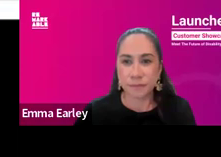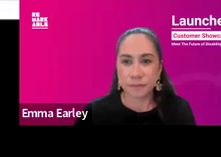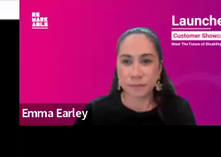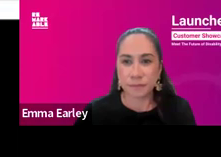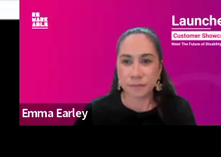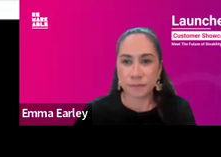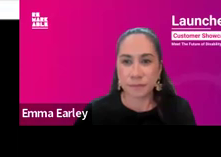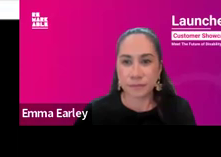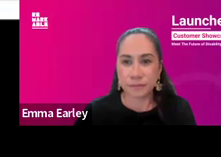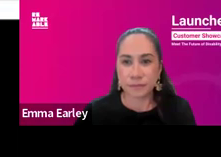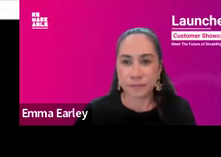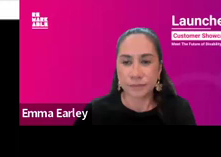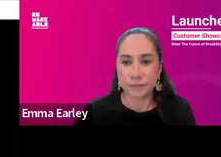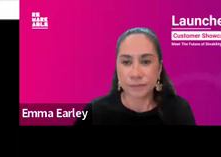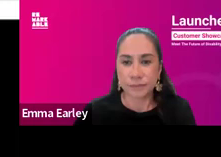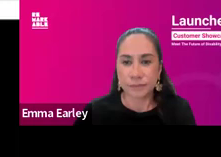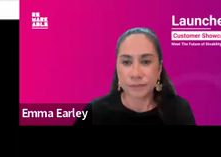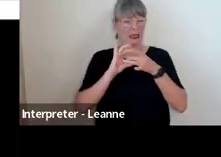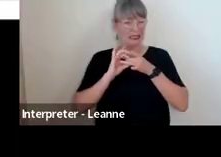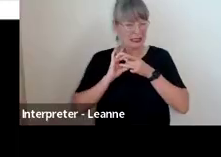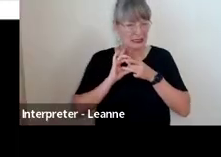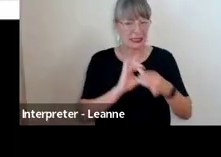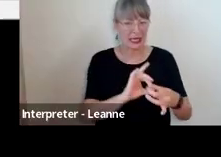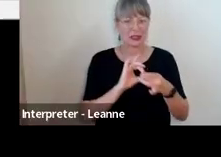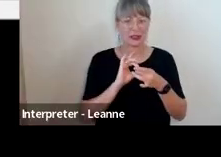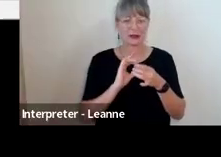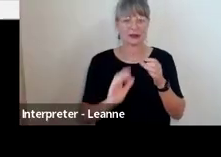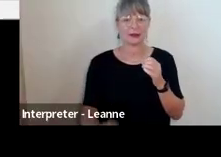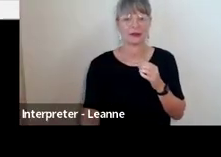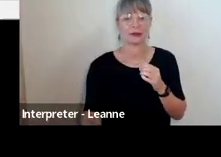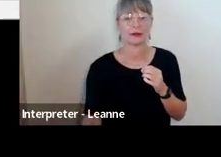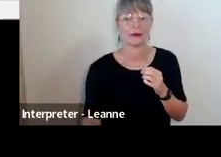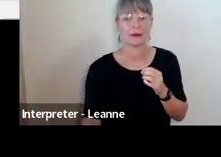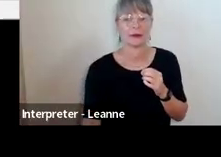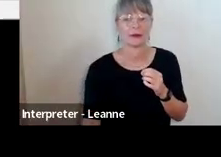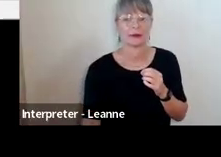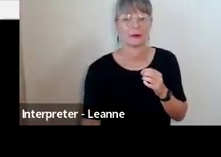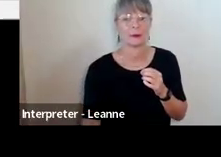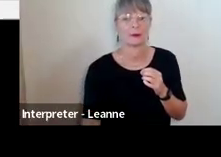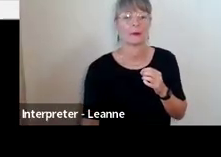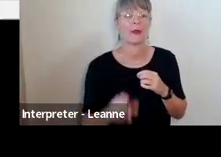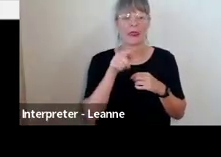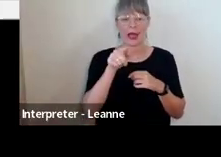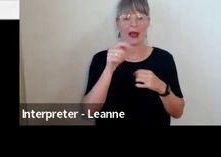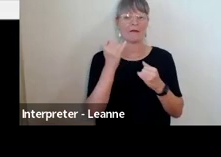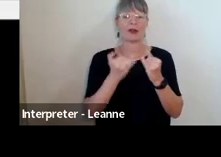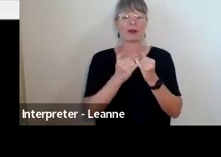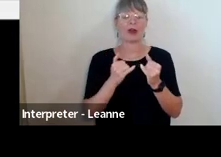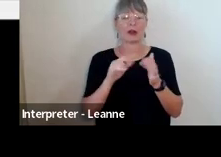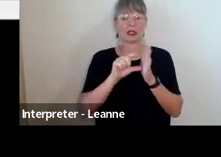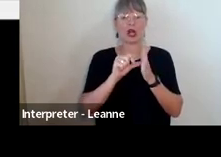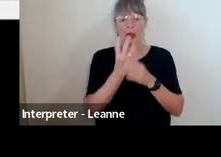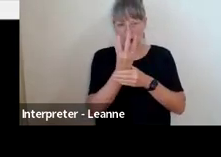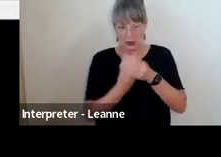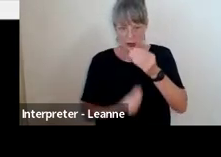no meaningful connection, and the biggest kicker for me, they are so time-consuming to create.